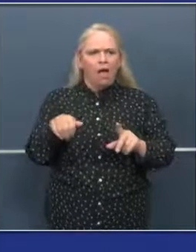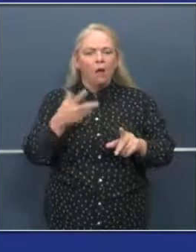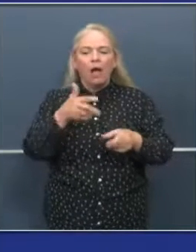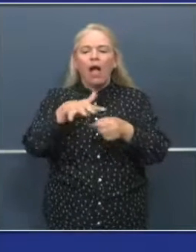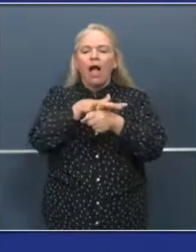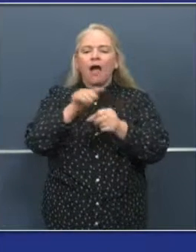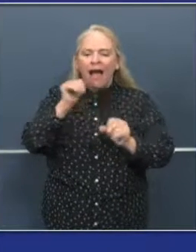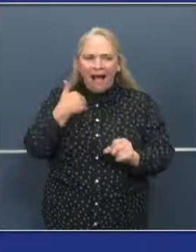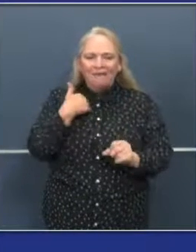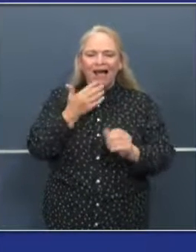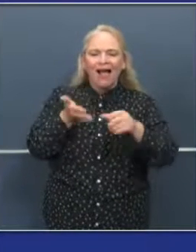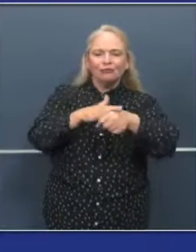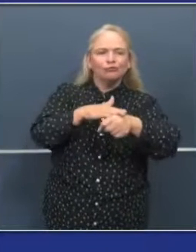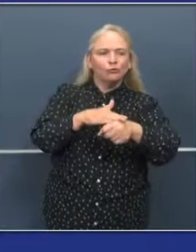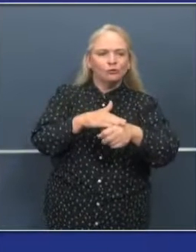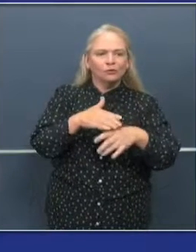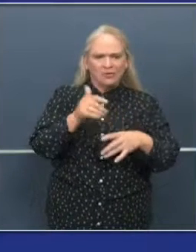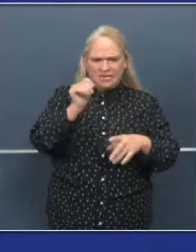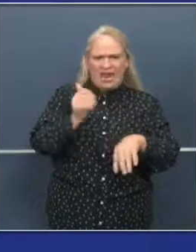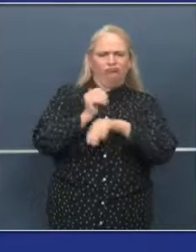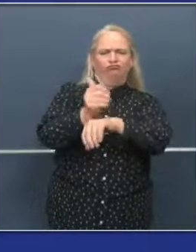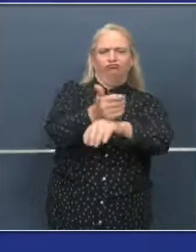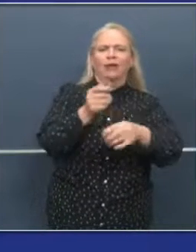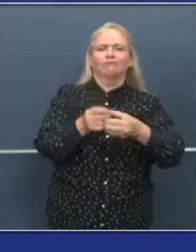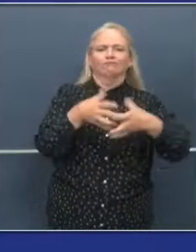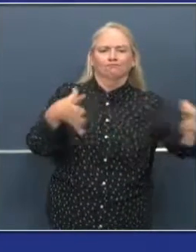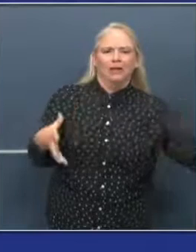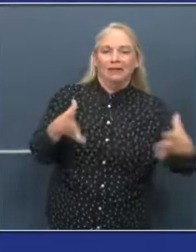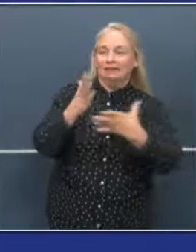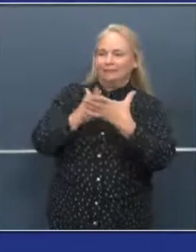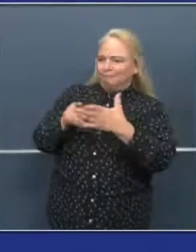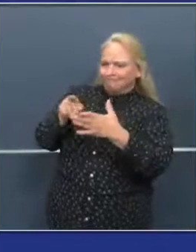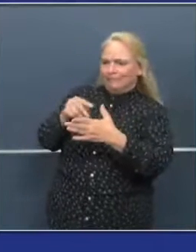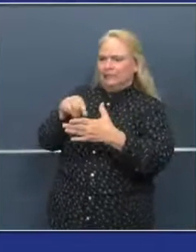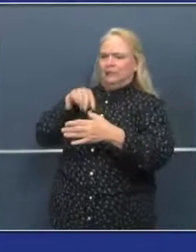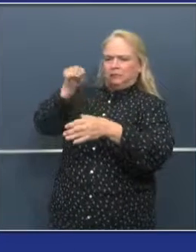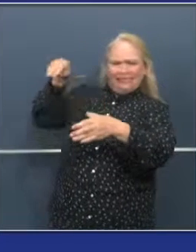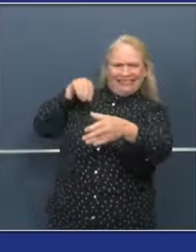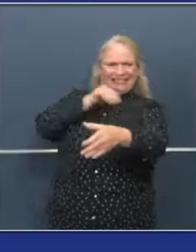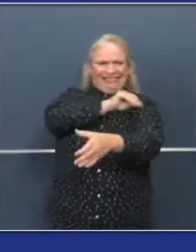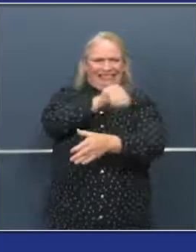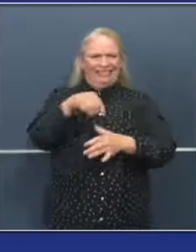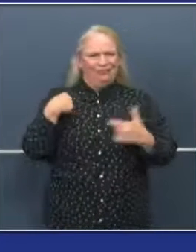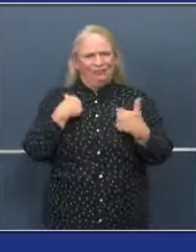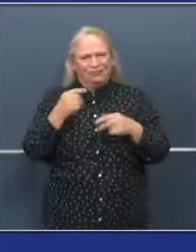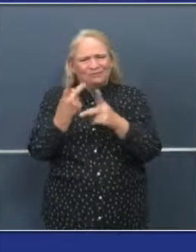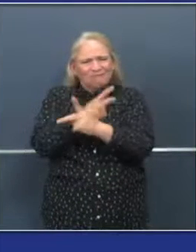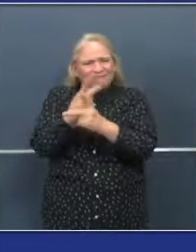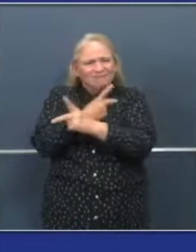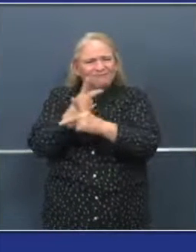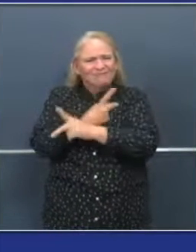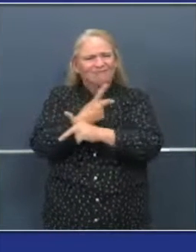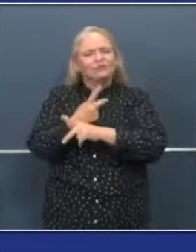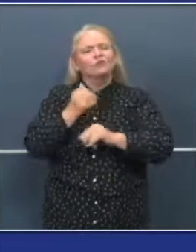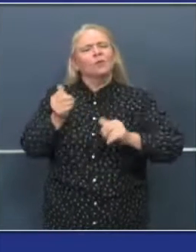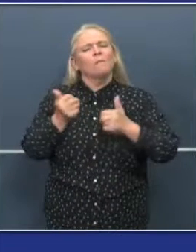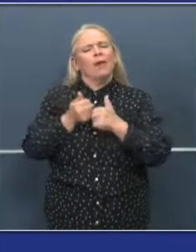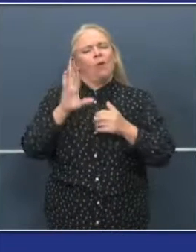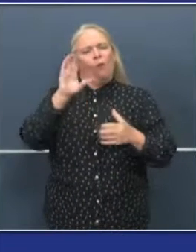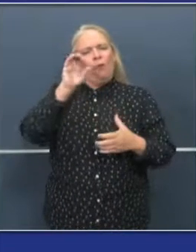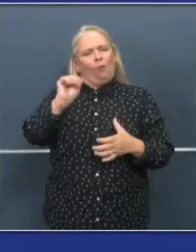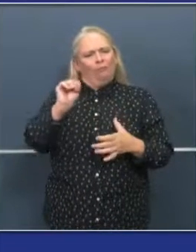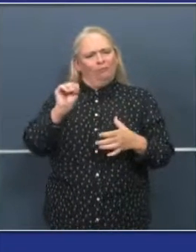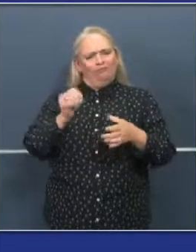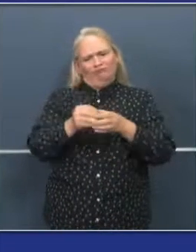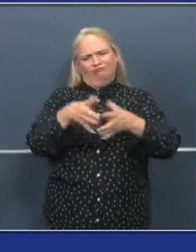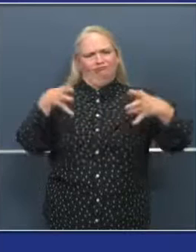hospital all throughout setting the state of and California. within You may the recall larger a hospital few months campus back we talked setting about to build FMS. capacity. These were the In addition federal, to that, of course, medical we look